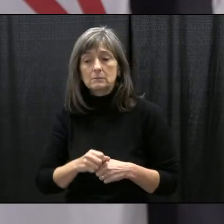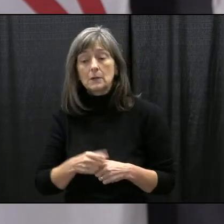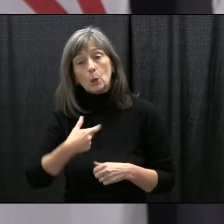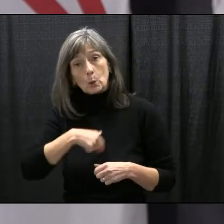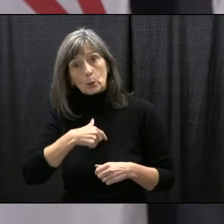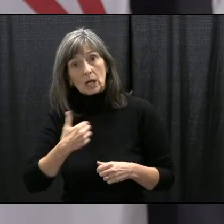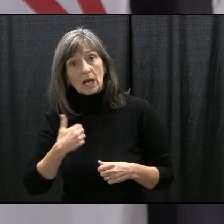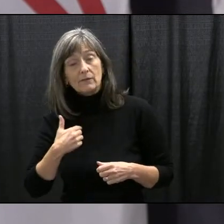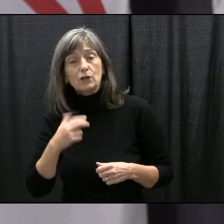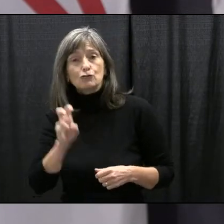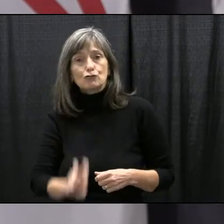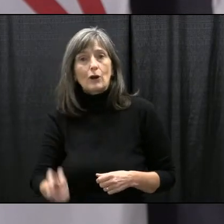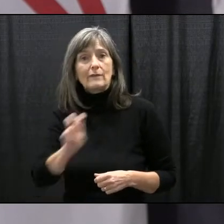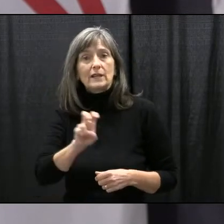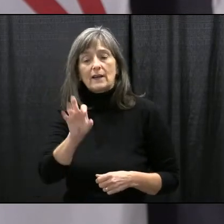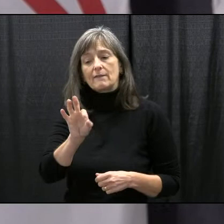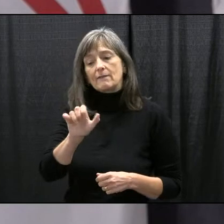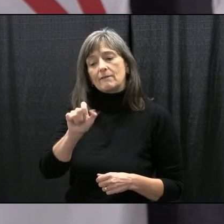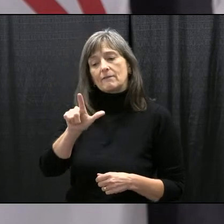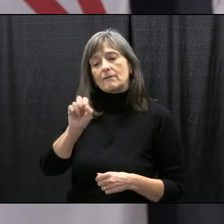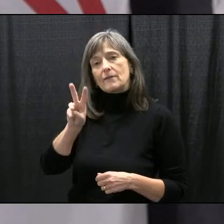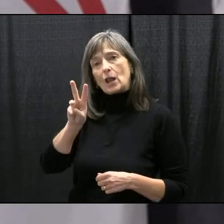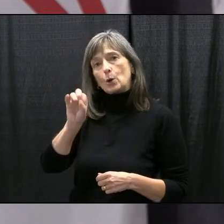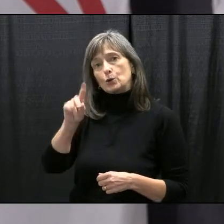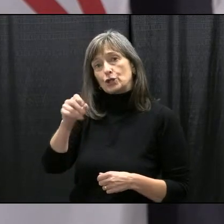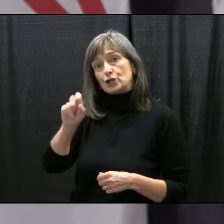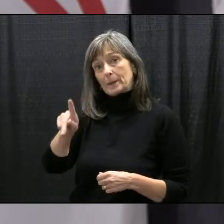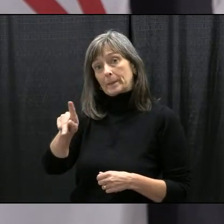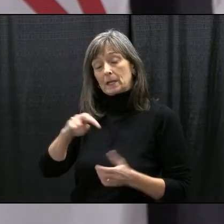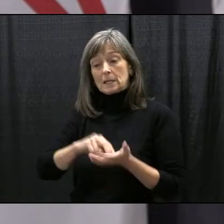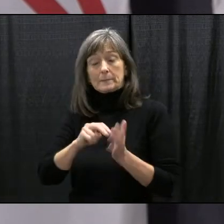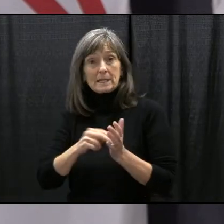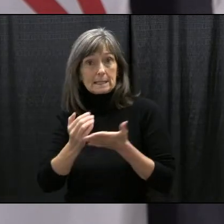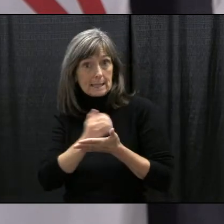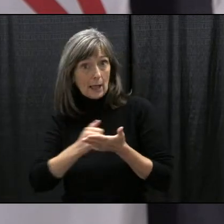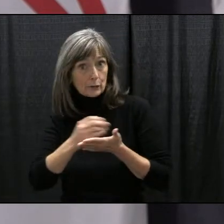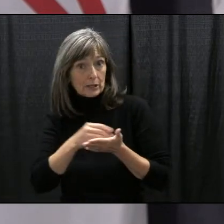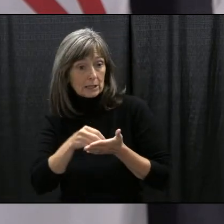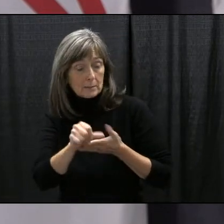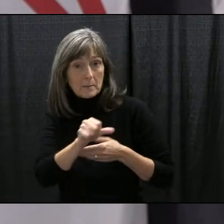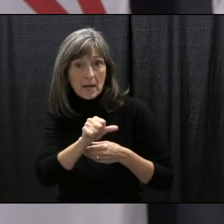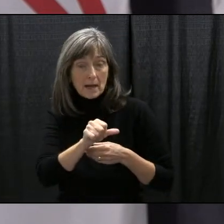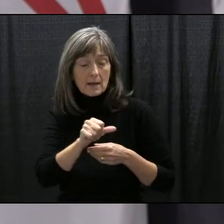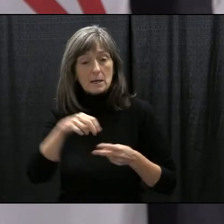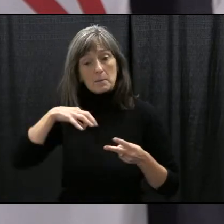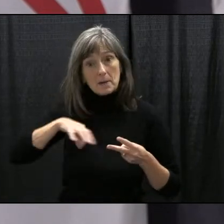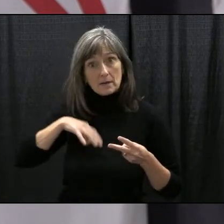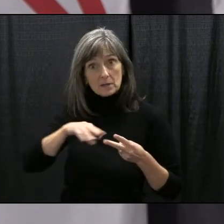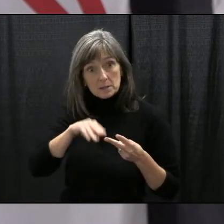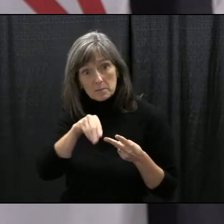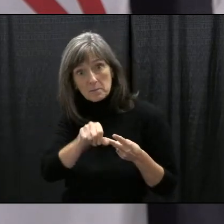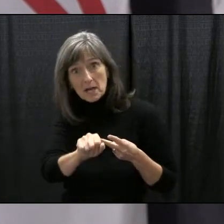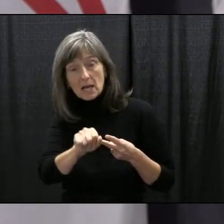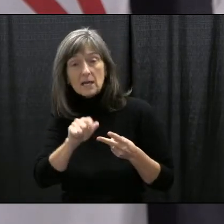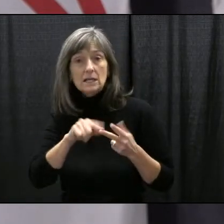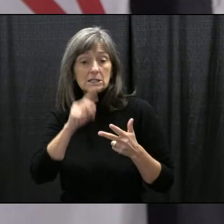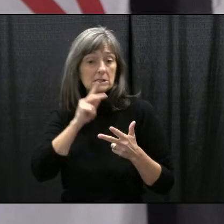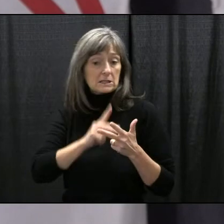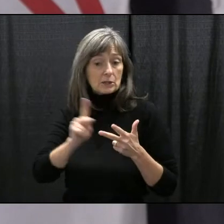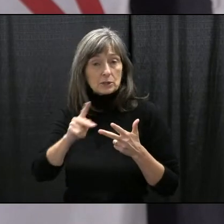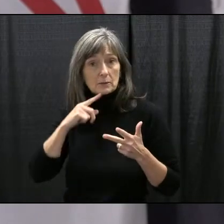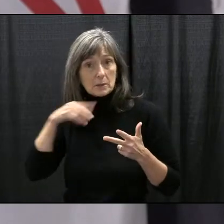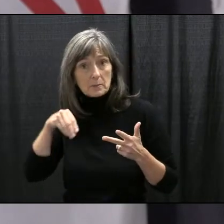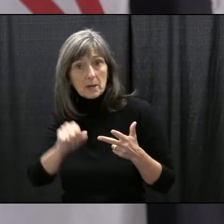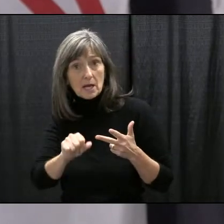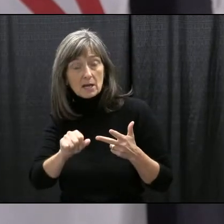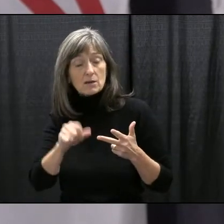travelling fellowship program, which provides funding for salaries, benefits, and administrative costs